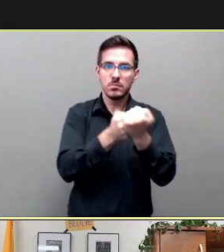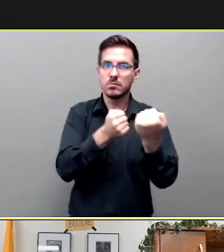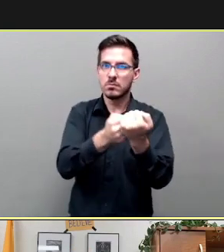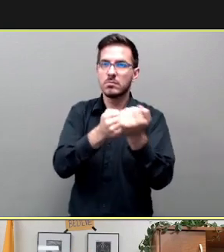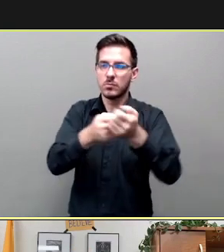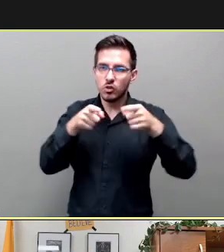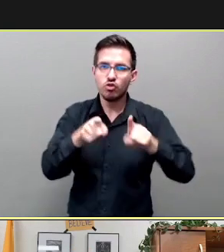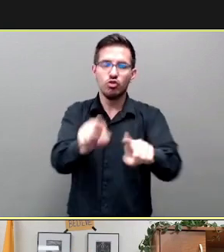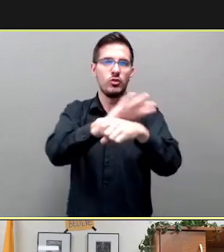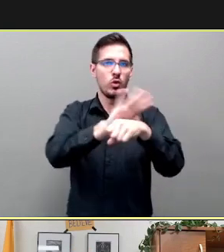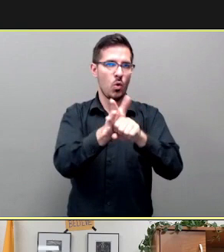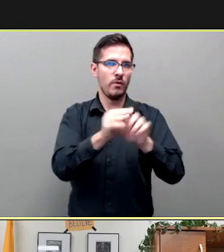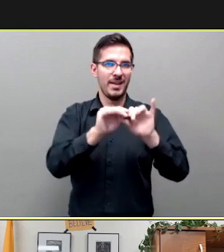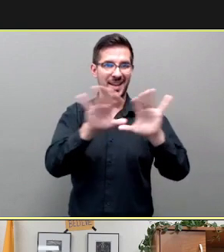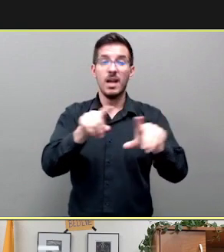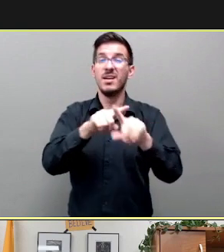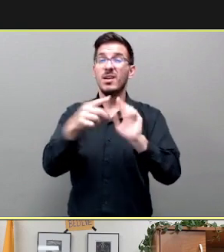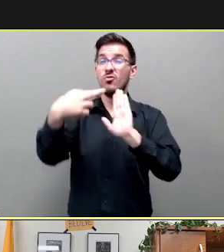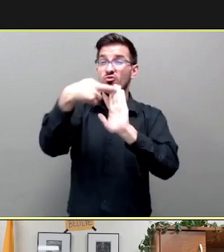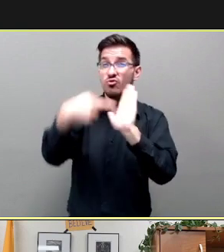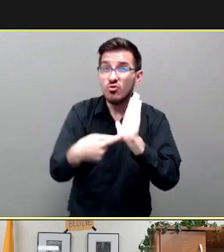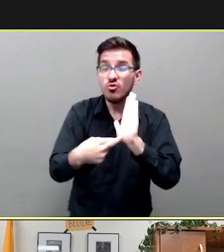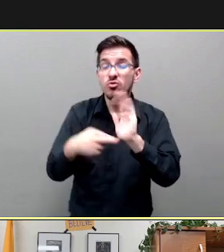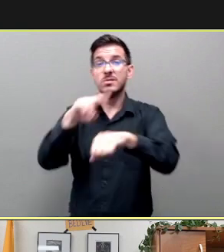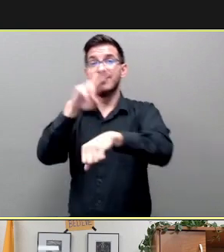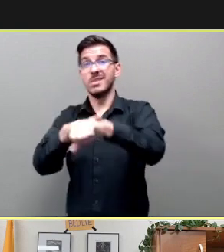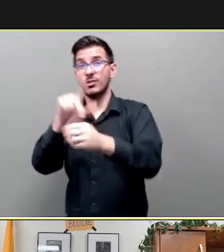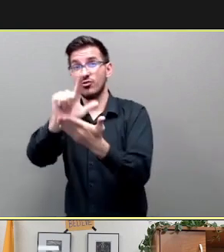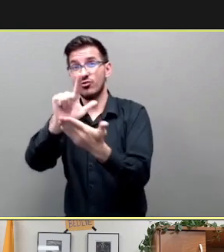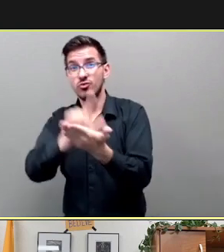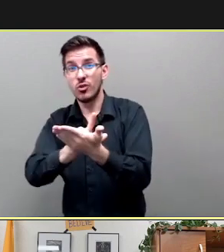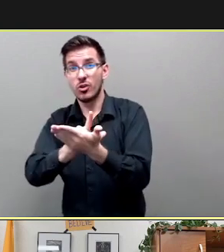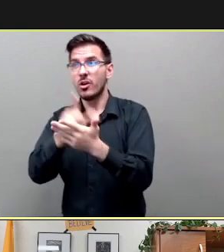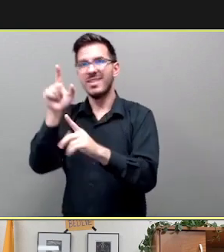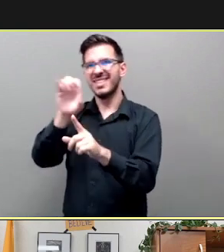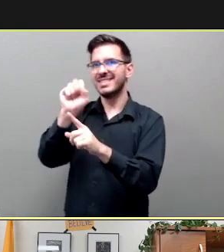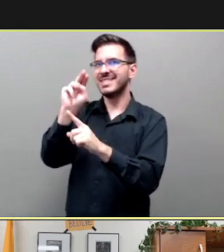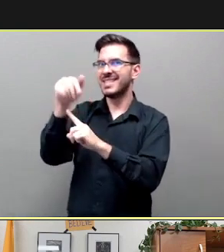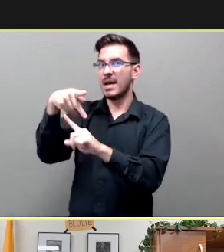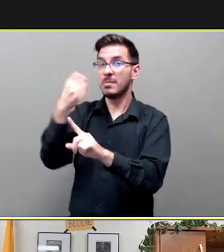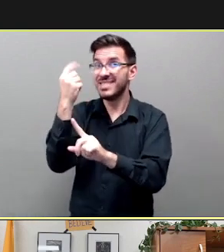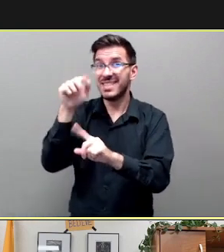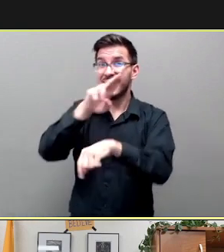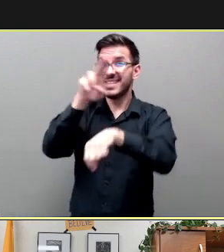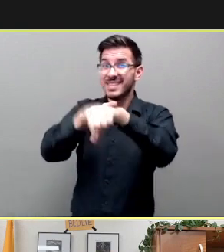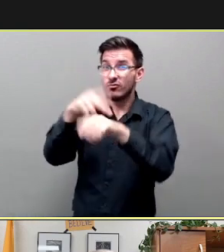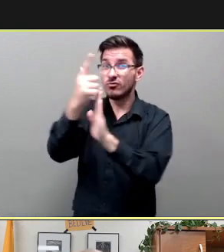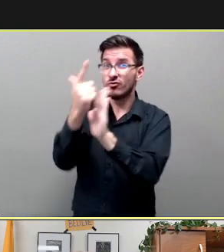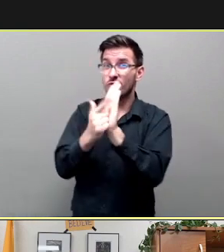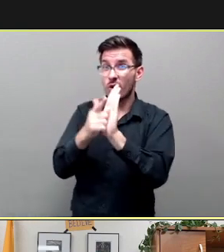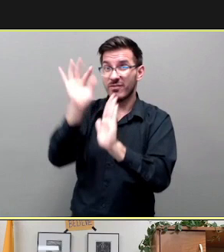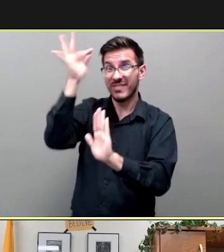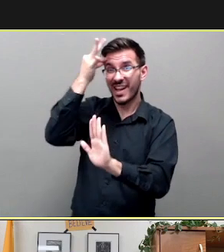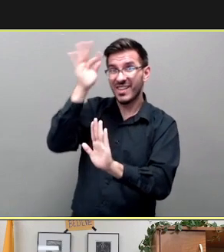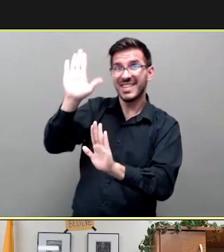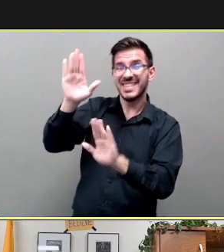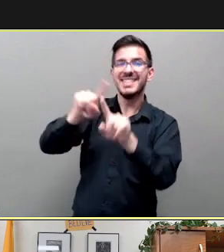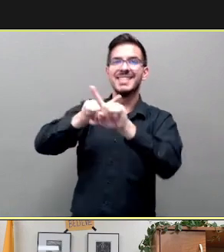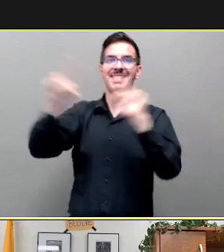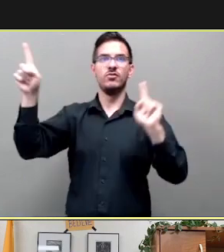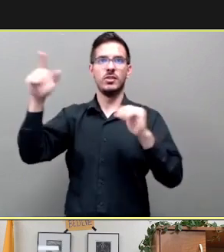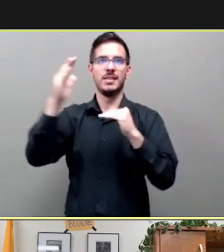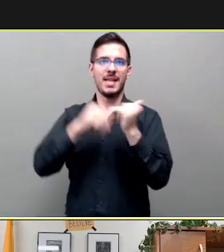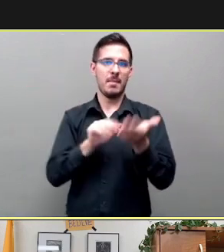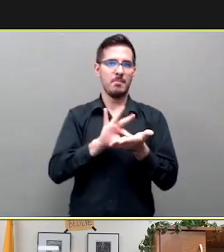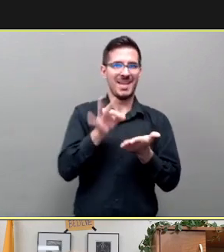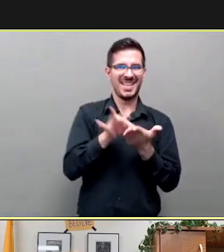the statutes, the national laws that govern SNAP are different than the ones for Medicaid.